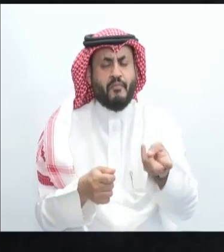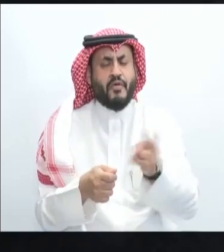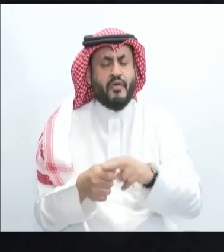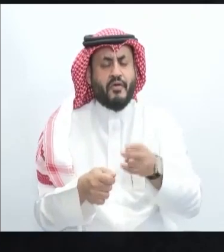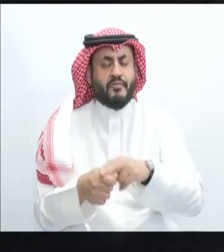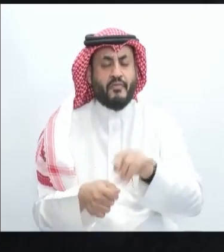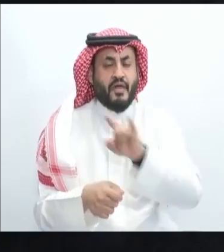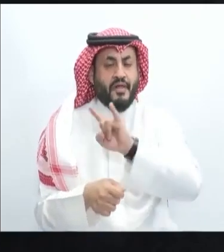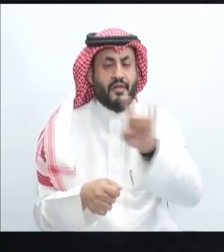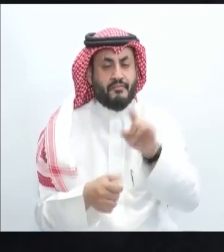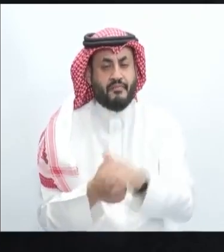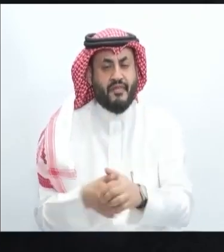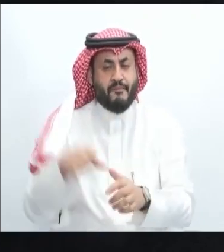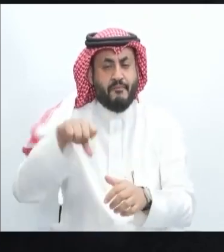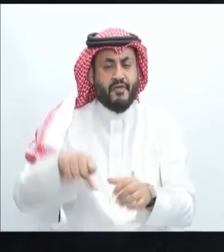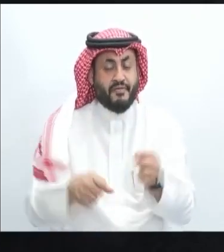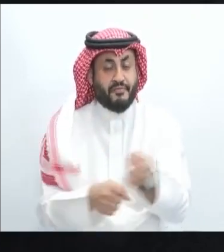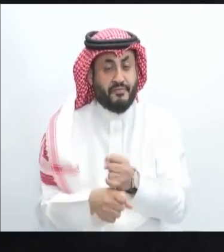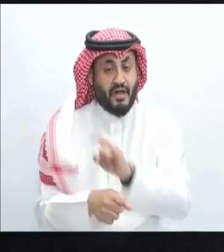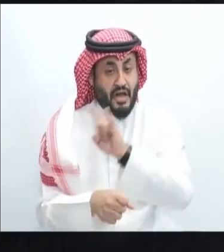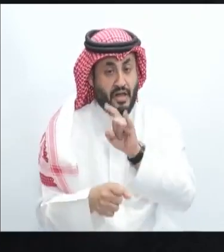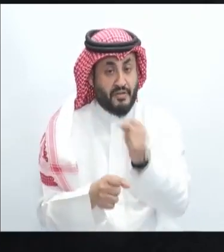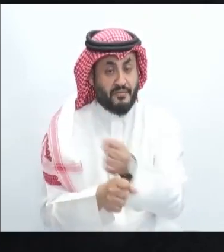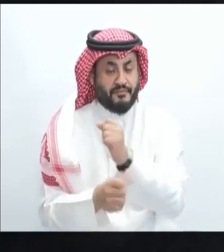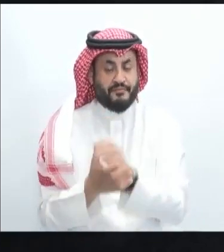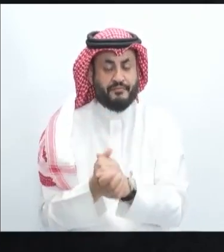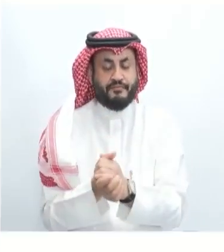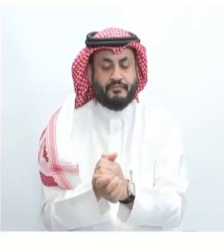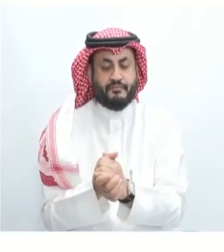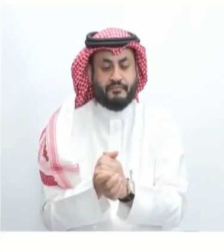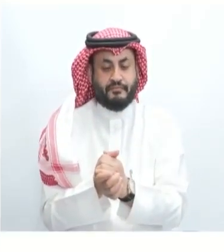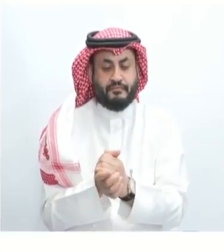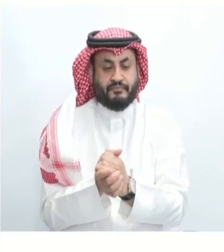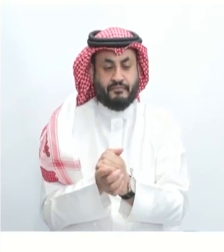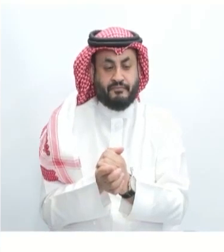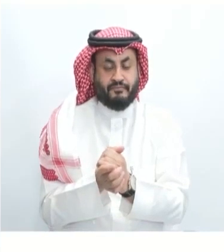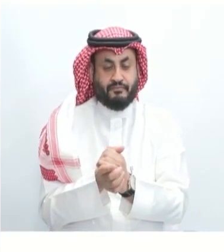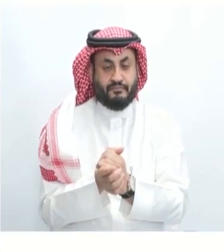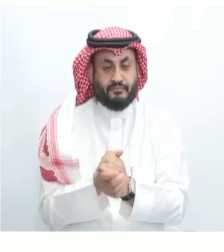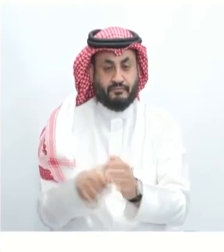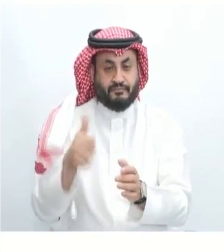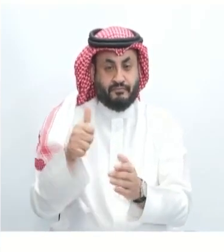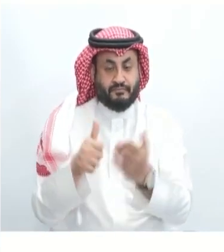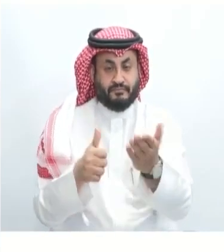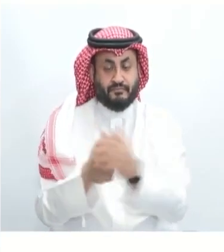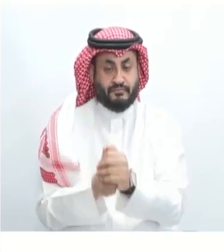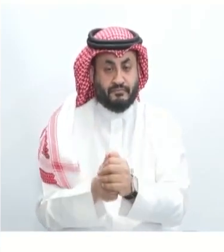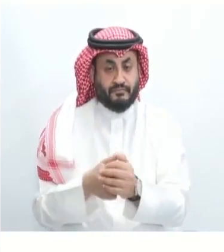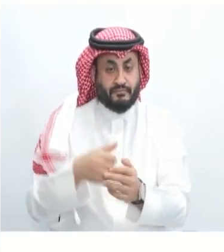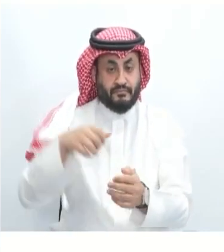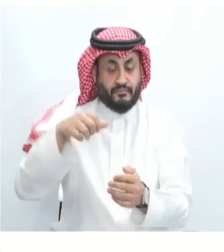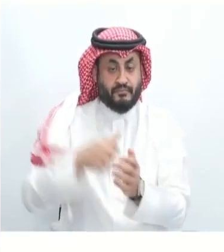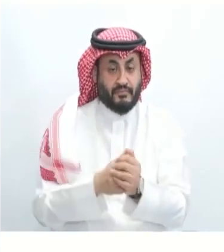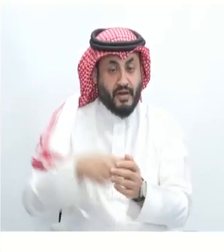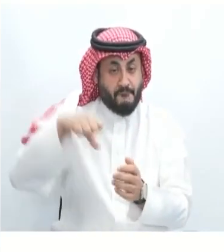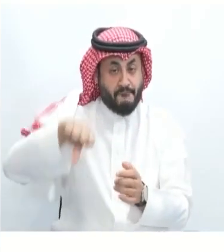or the bad things that we should not do. Now also, the fourth thing of the bad things that